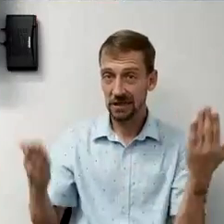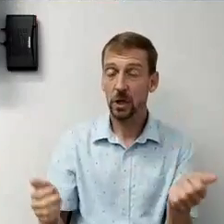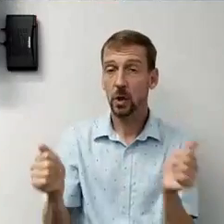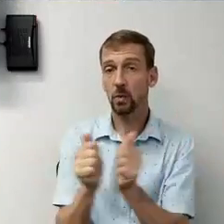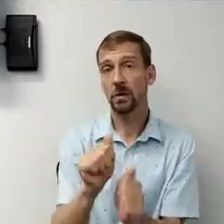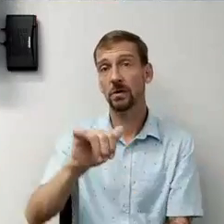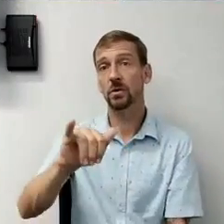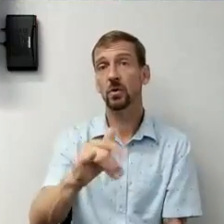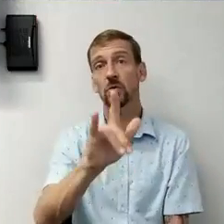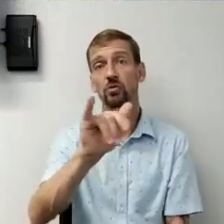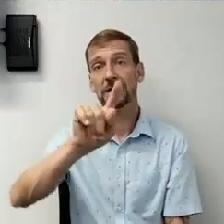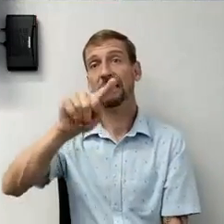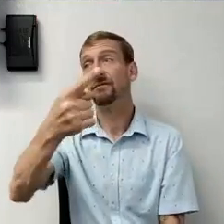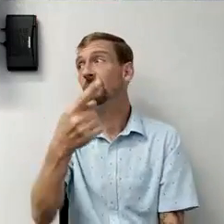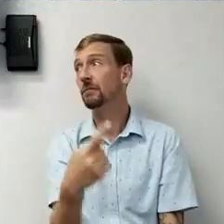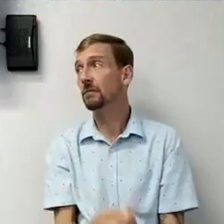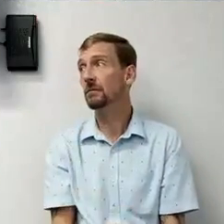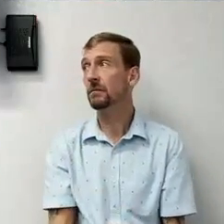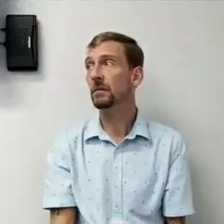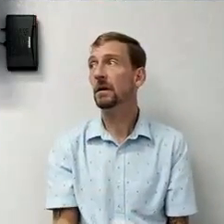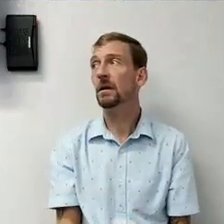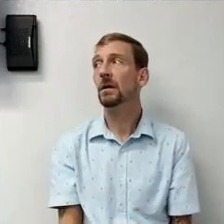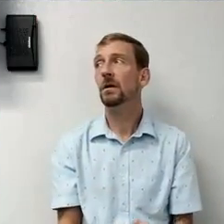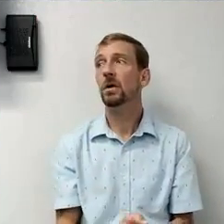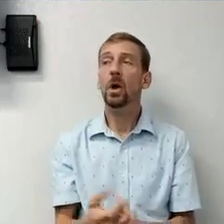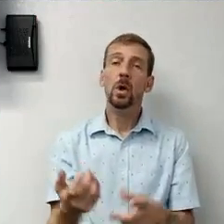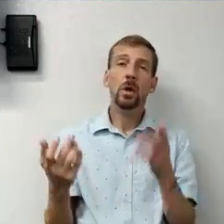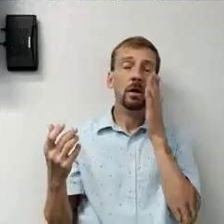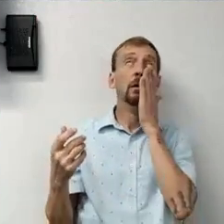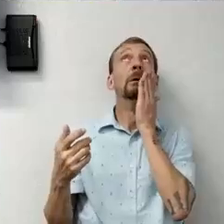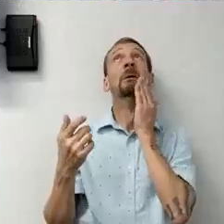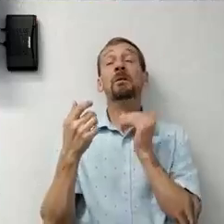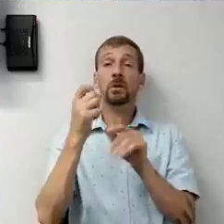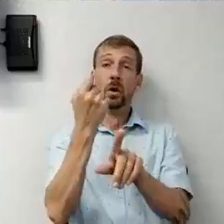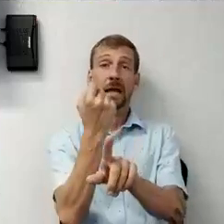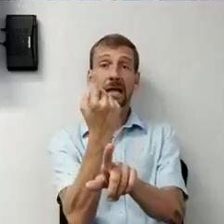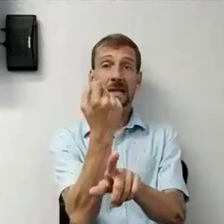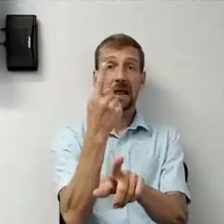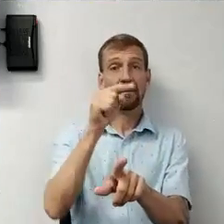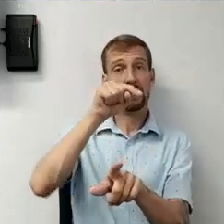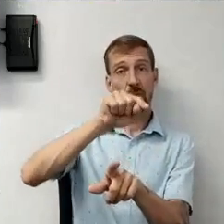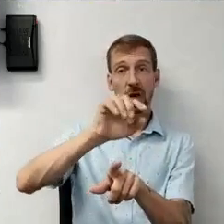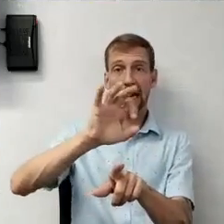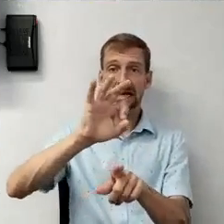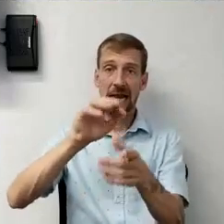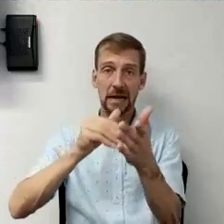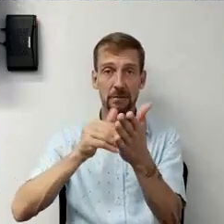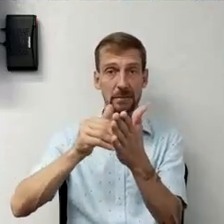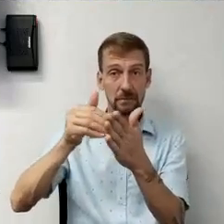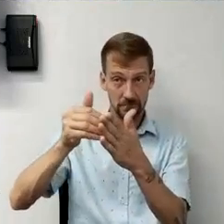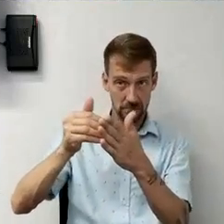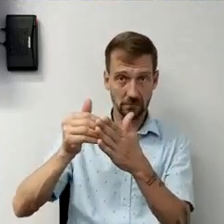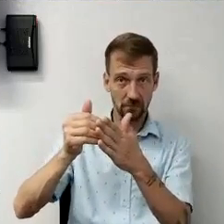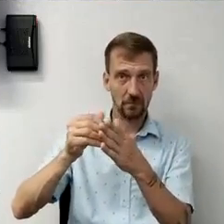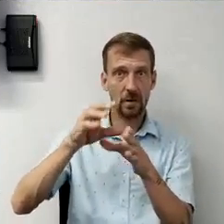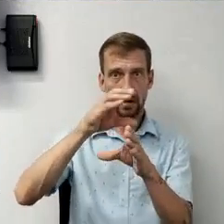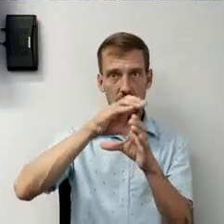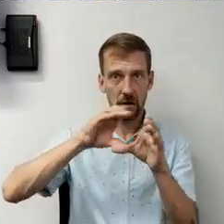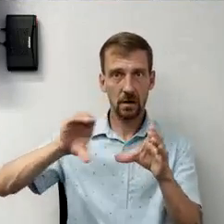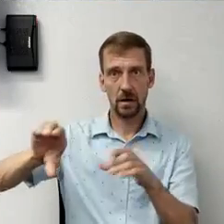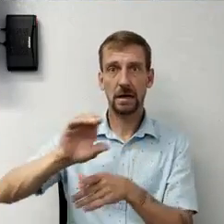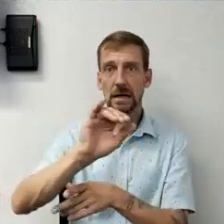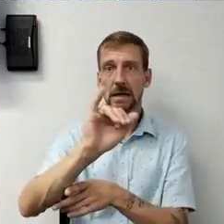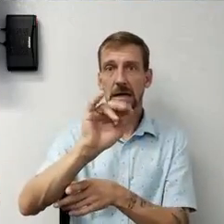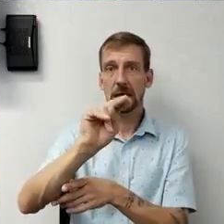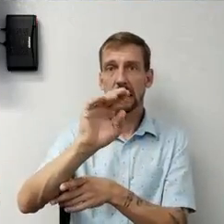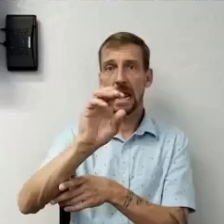1st. But so we're taking that 11.9 million roughly into income